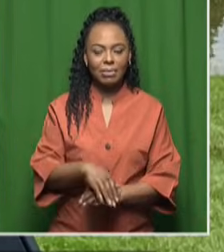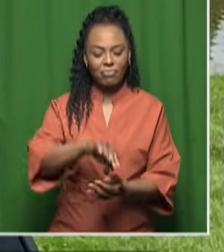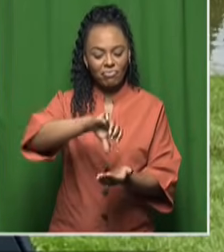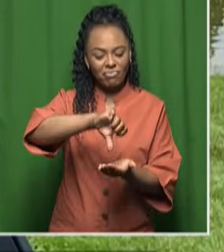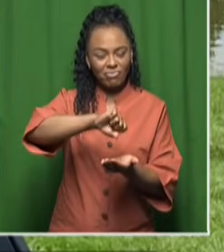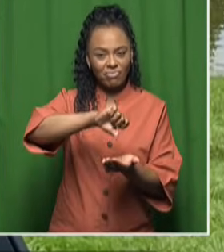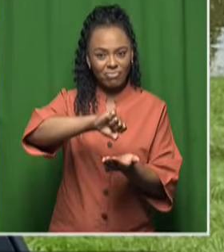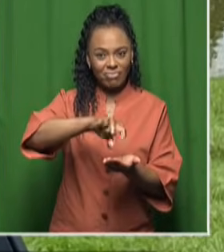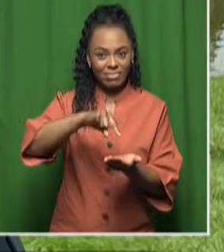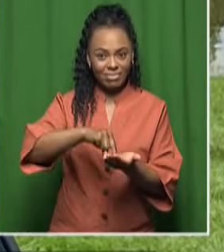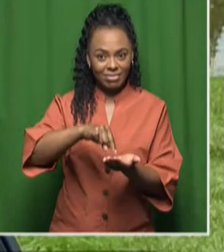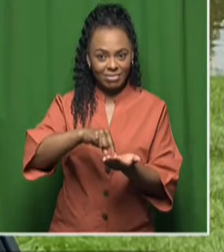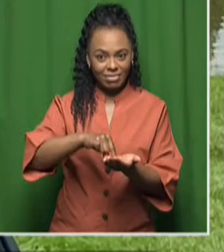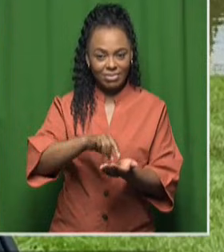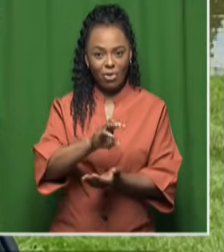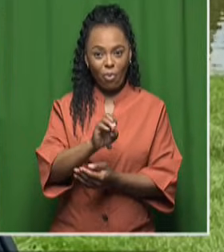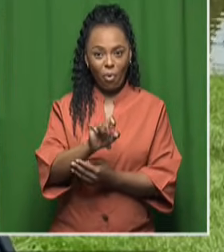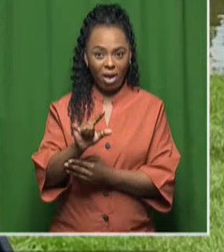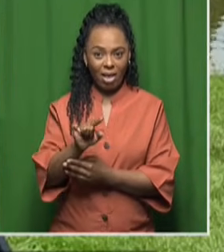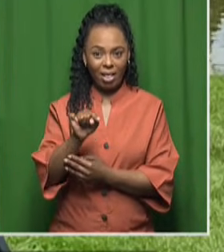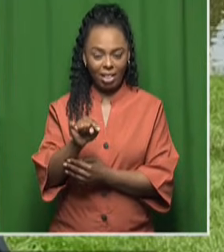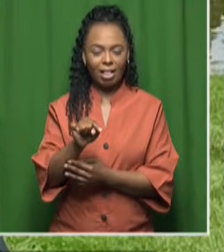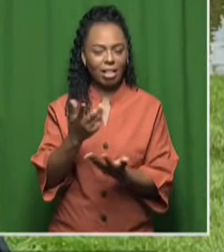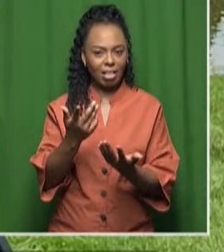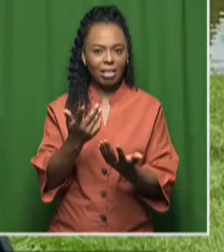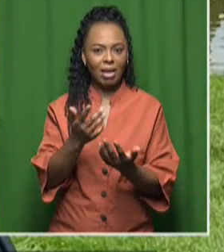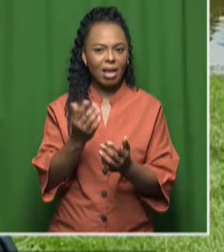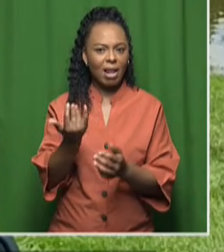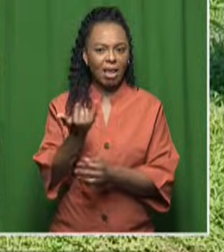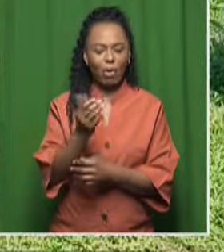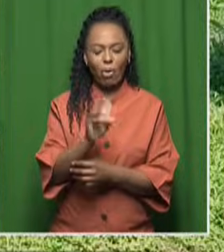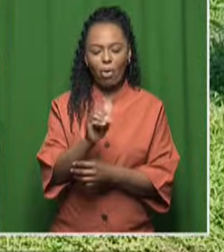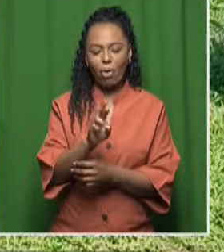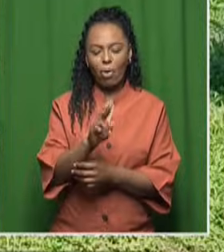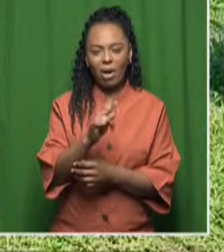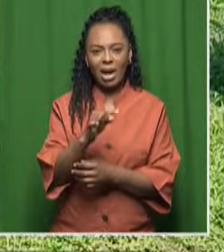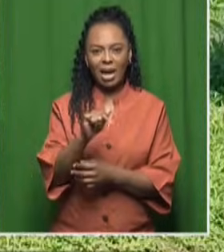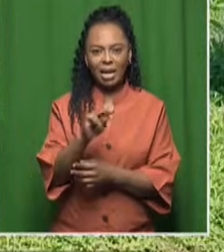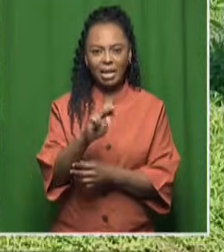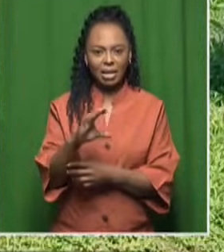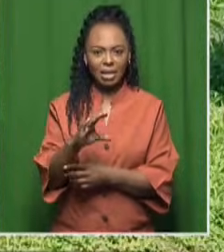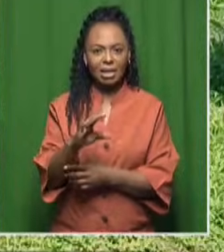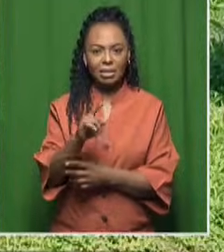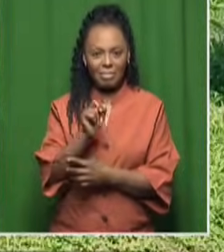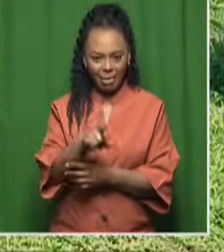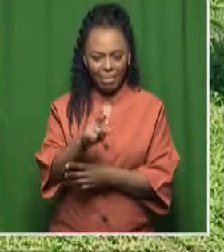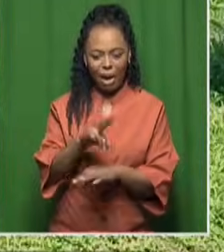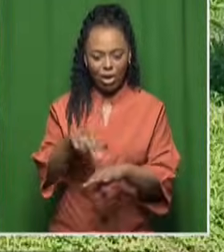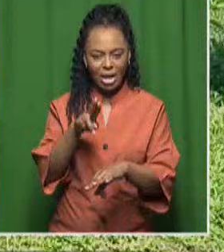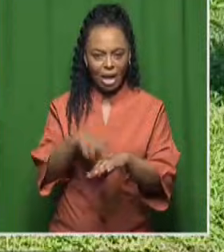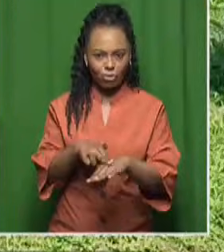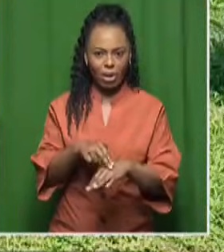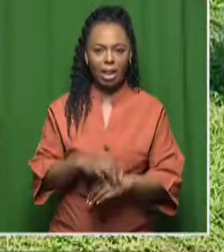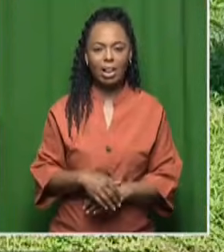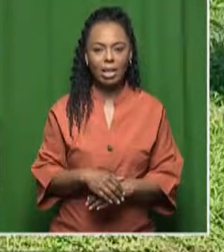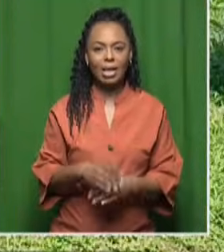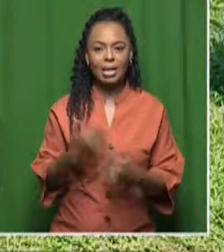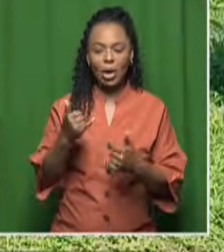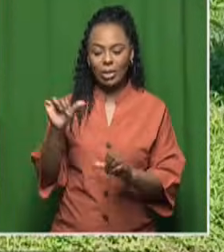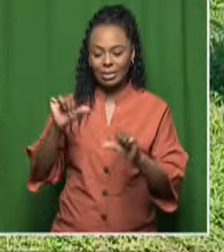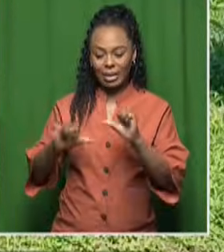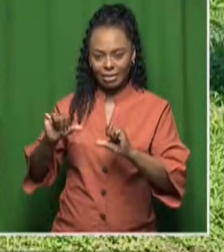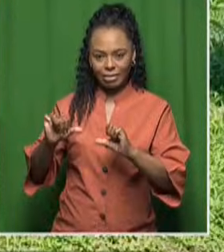is organic, so why not do it the nature way? A CSIR technologist says scientific research